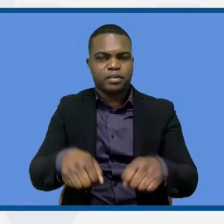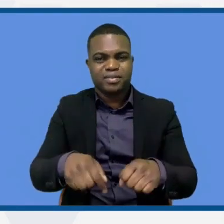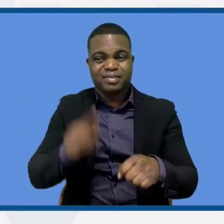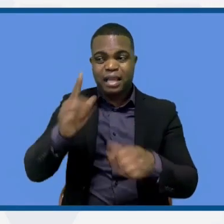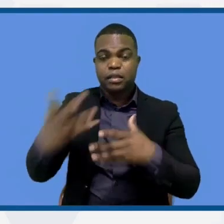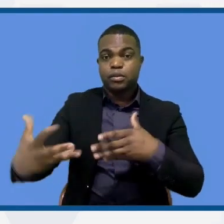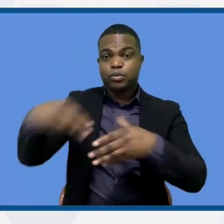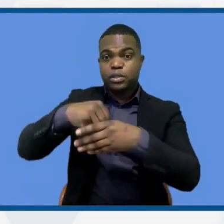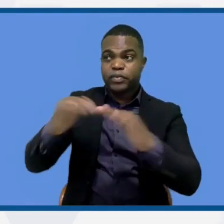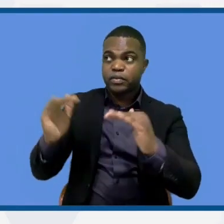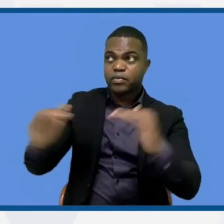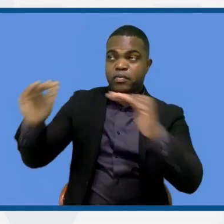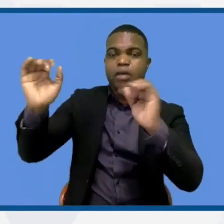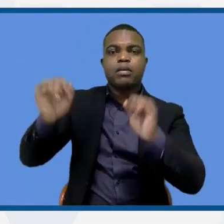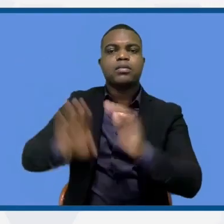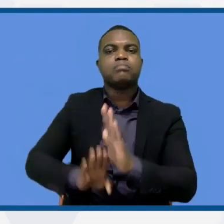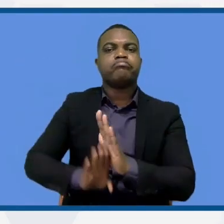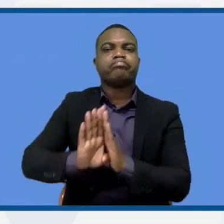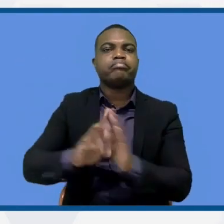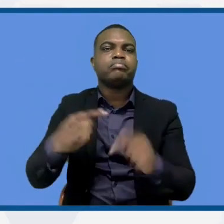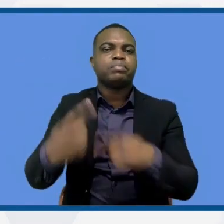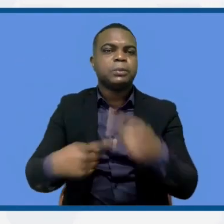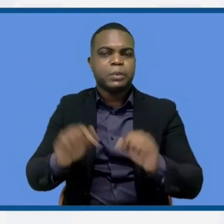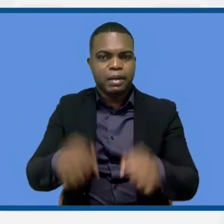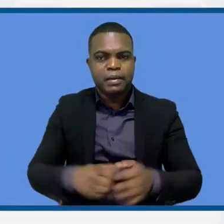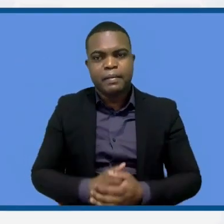cases and some study cases in different